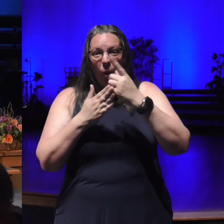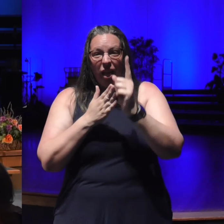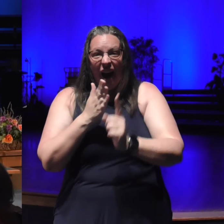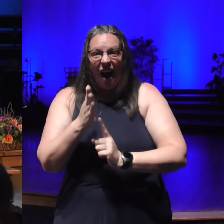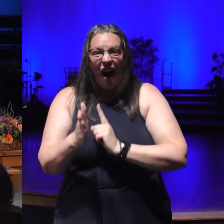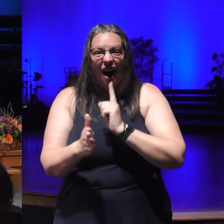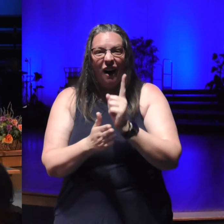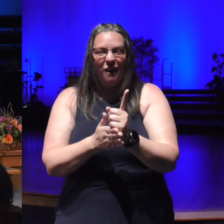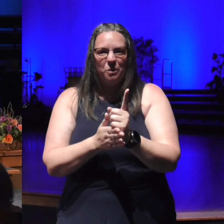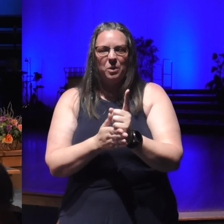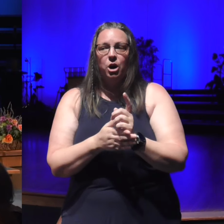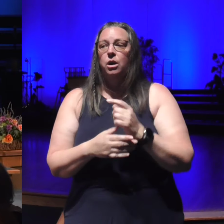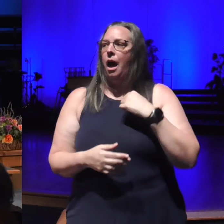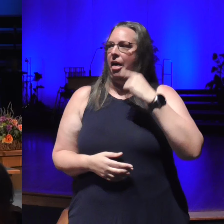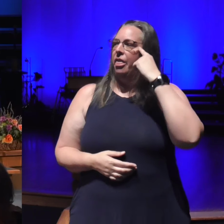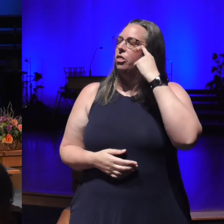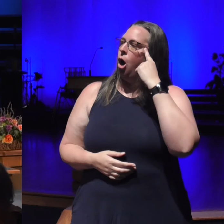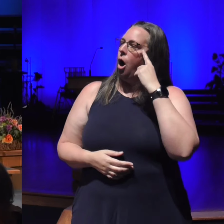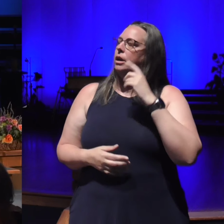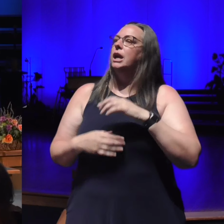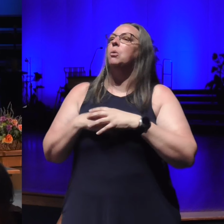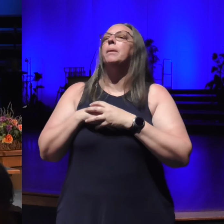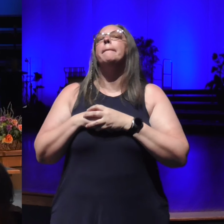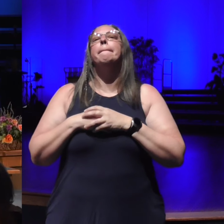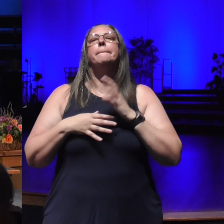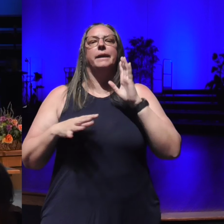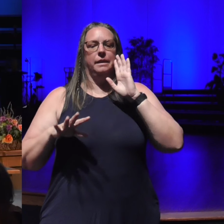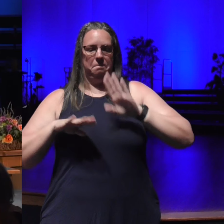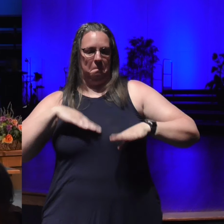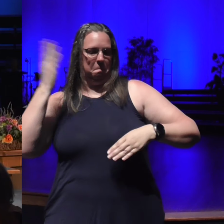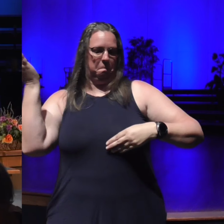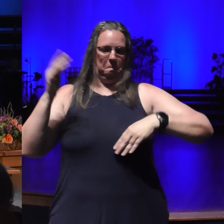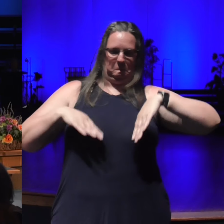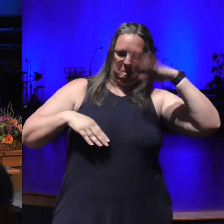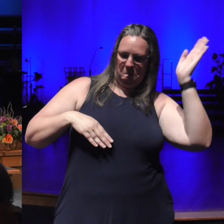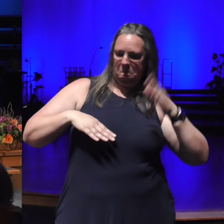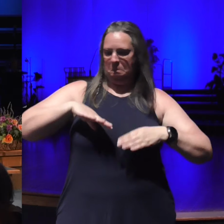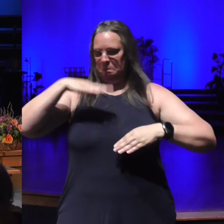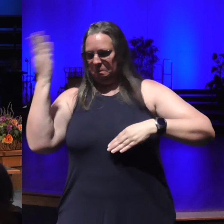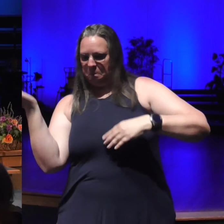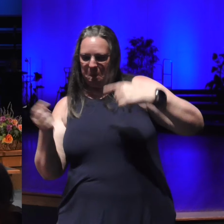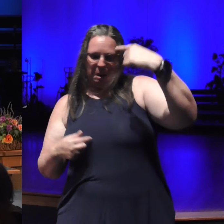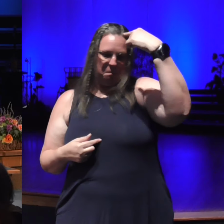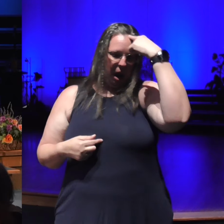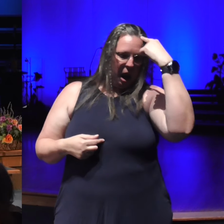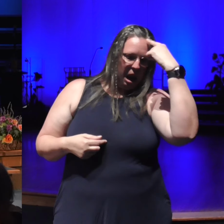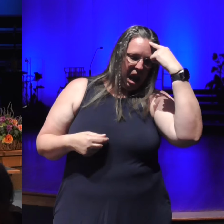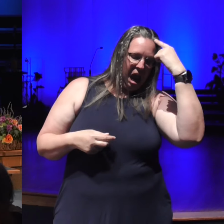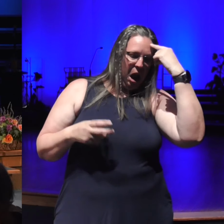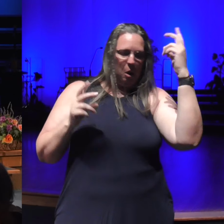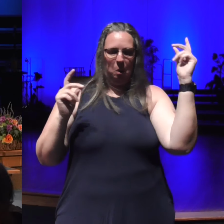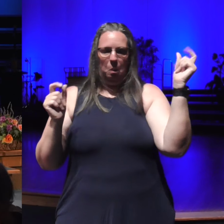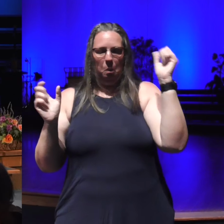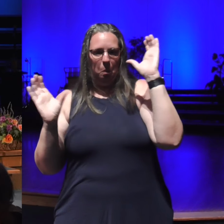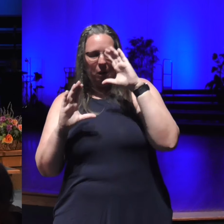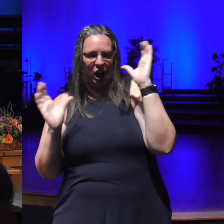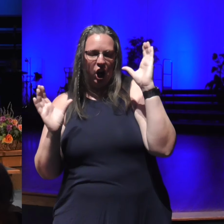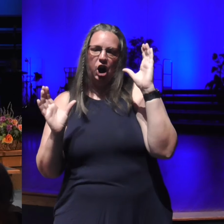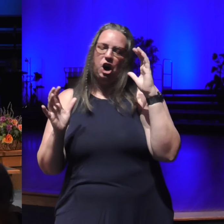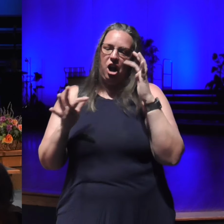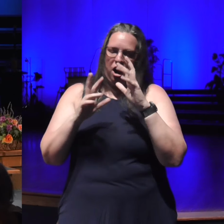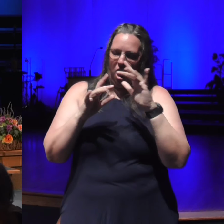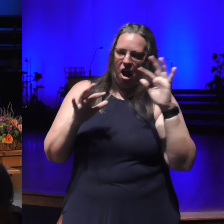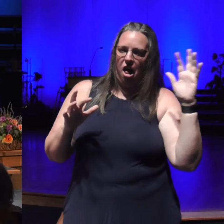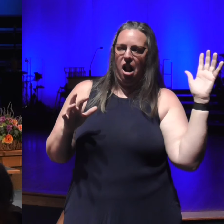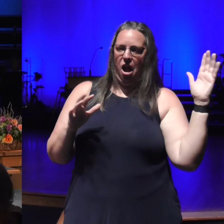thought it was going to be all about uncovering neuroses and idiosyncrasies, all of the layers of